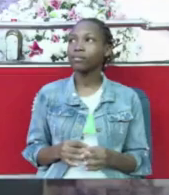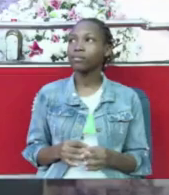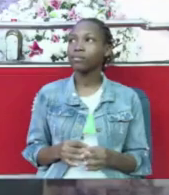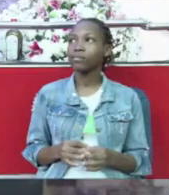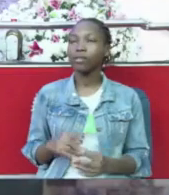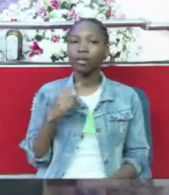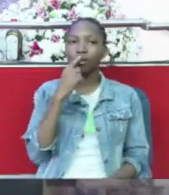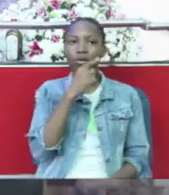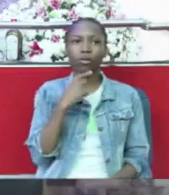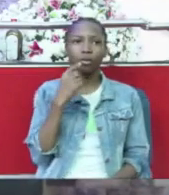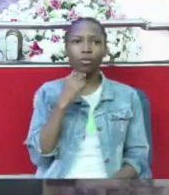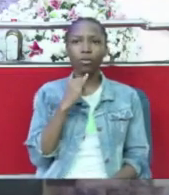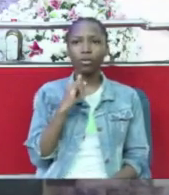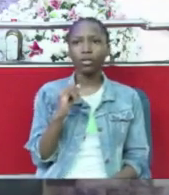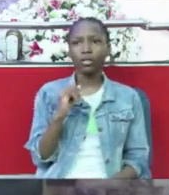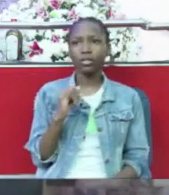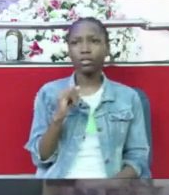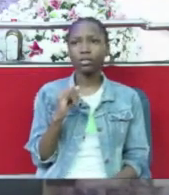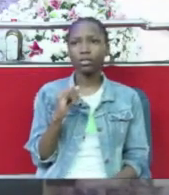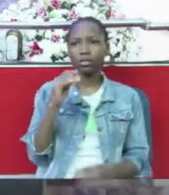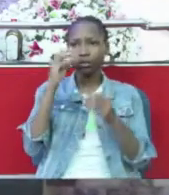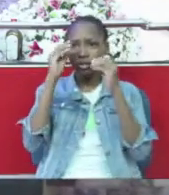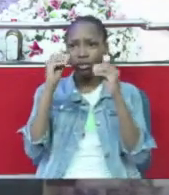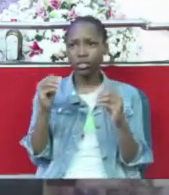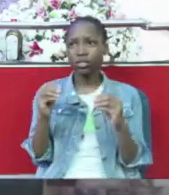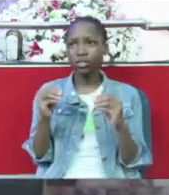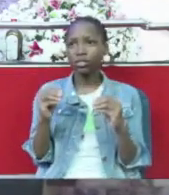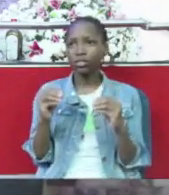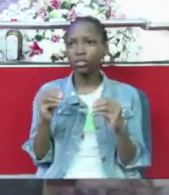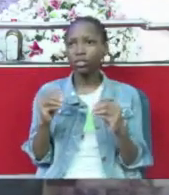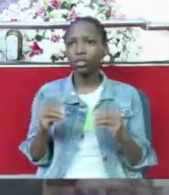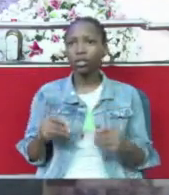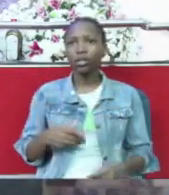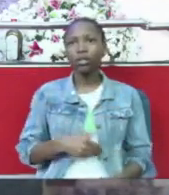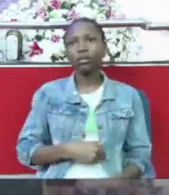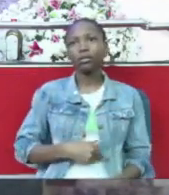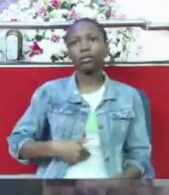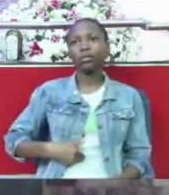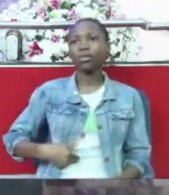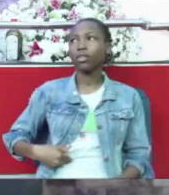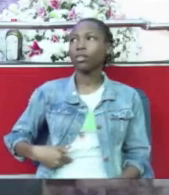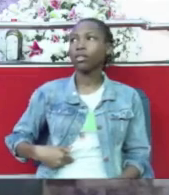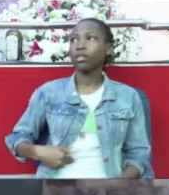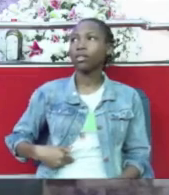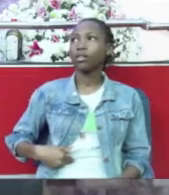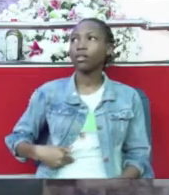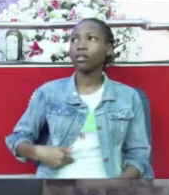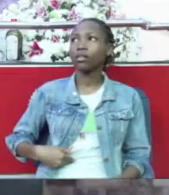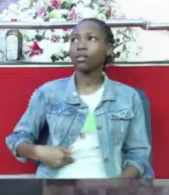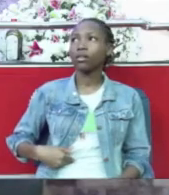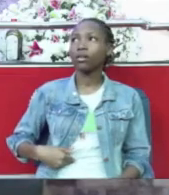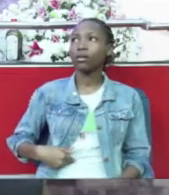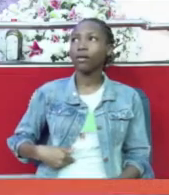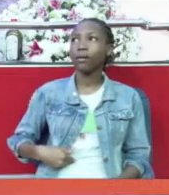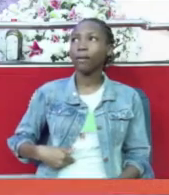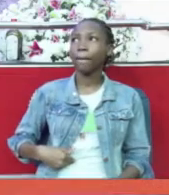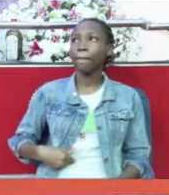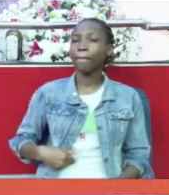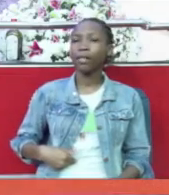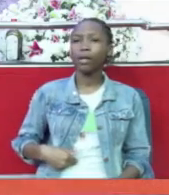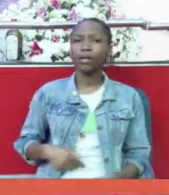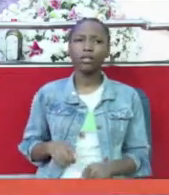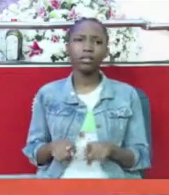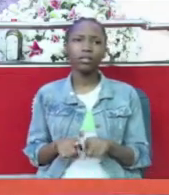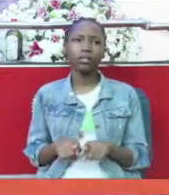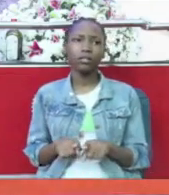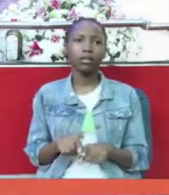Who is going to teach our young people? Because like Joshua, if we say,